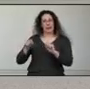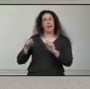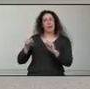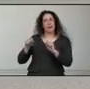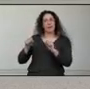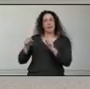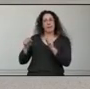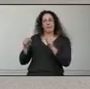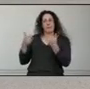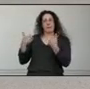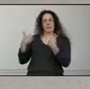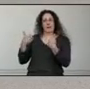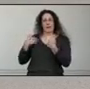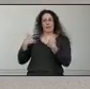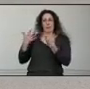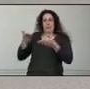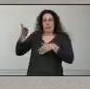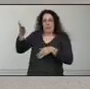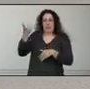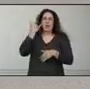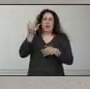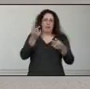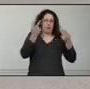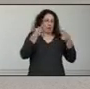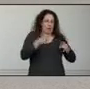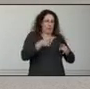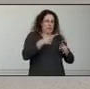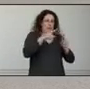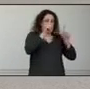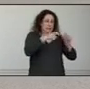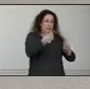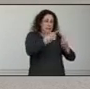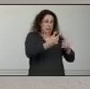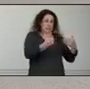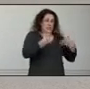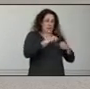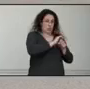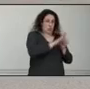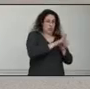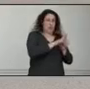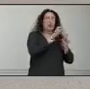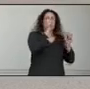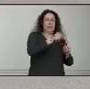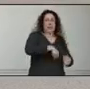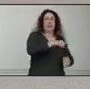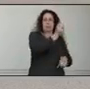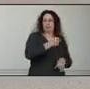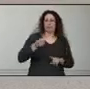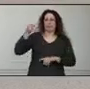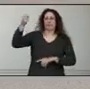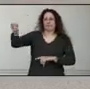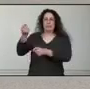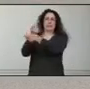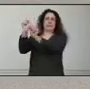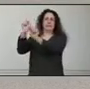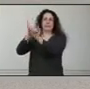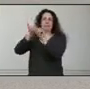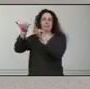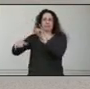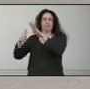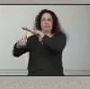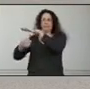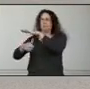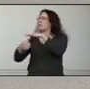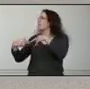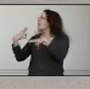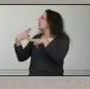when shelter residents test positive, there will be a space for them to isolate safely. Could you please repeat